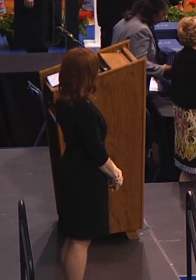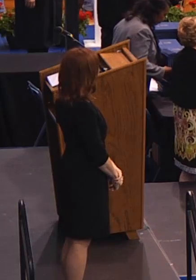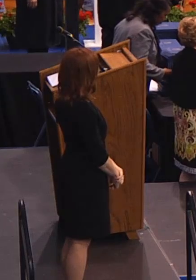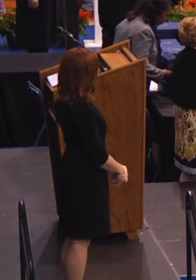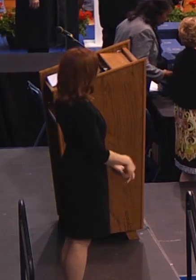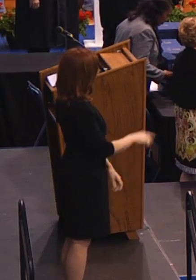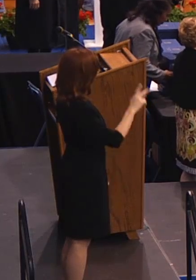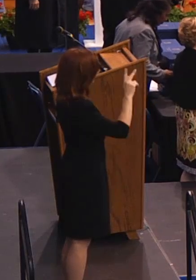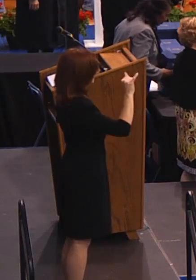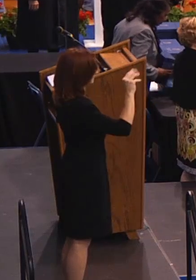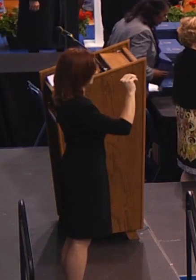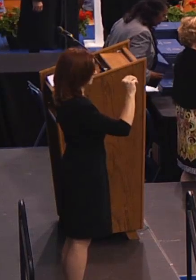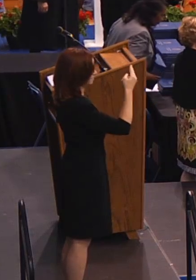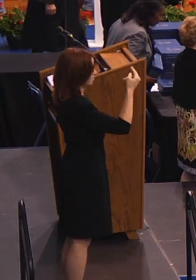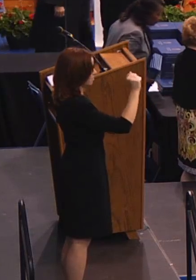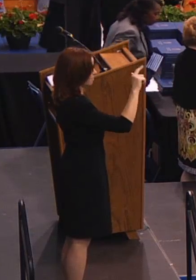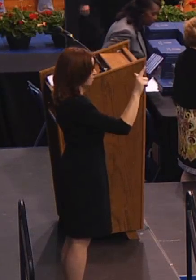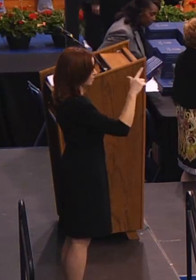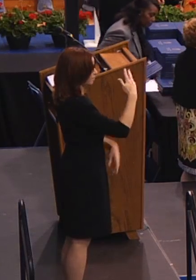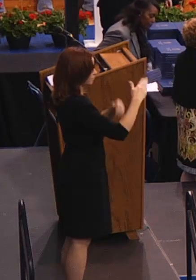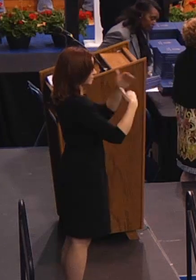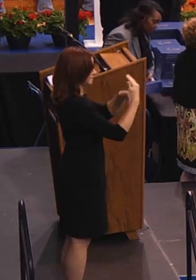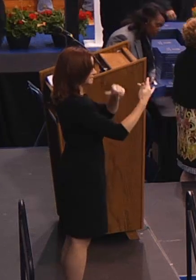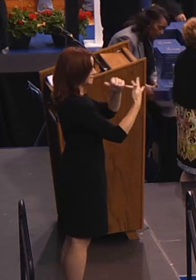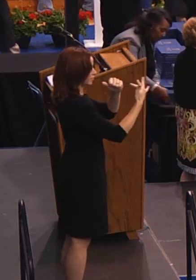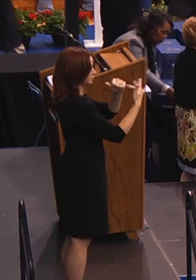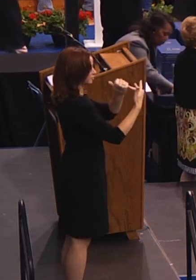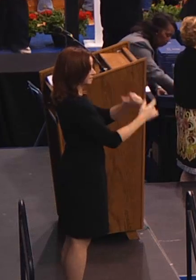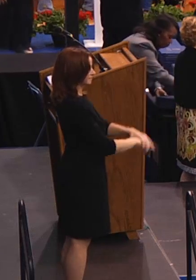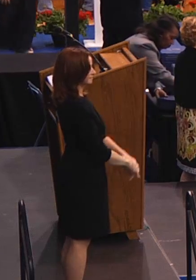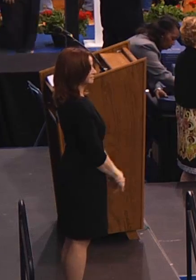Kimberly D. Hall, Process Technology.